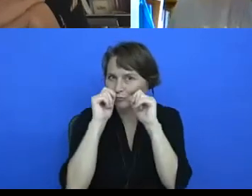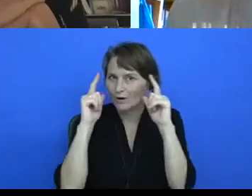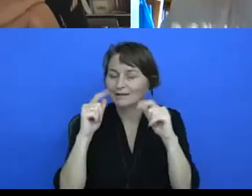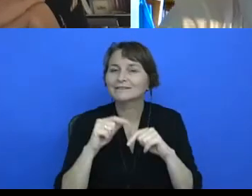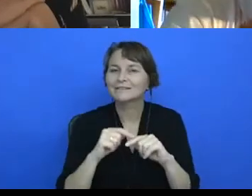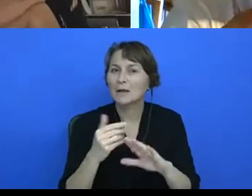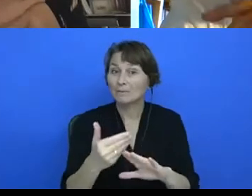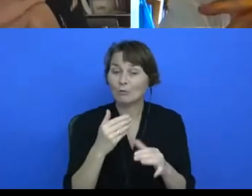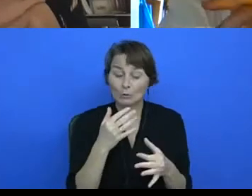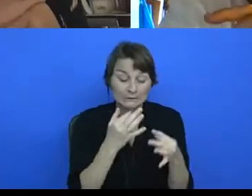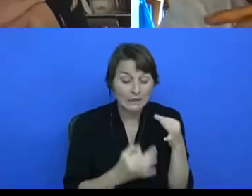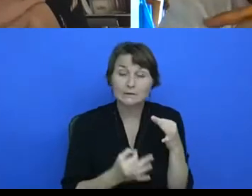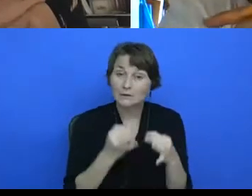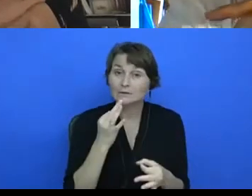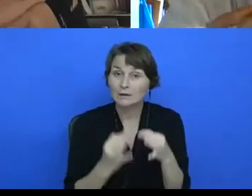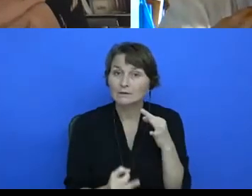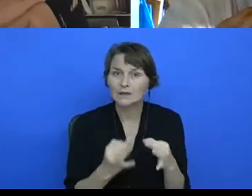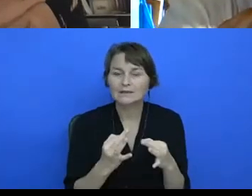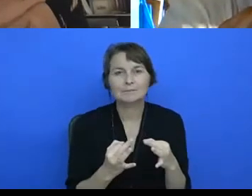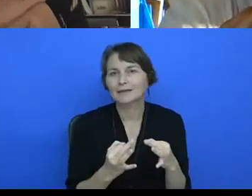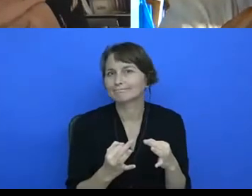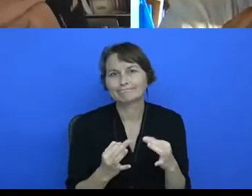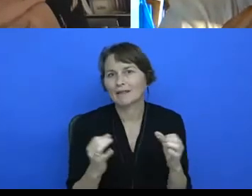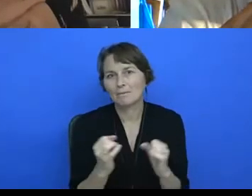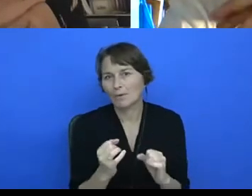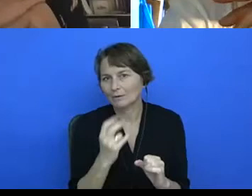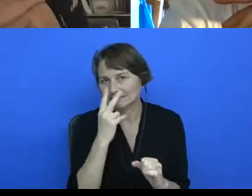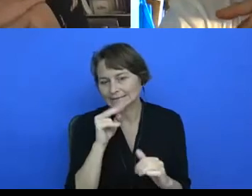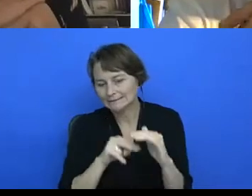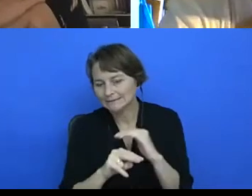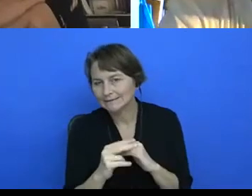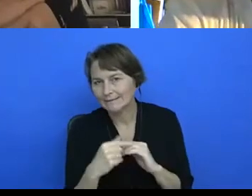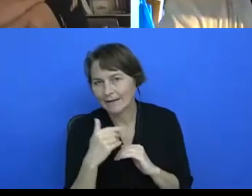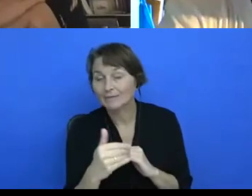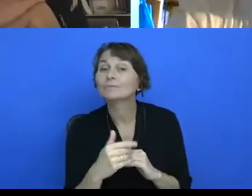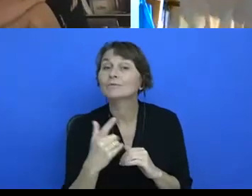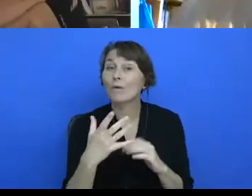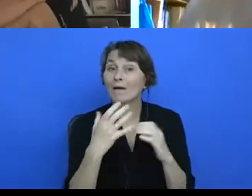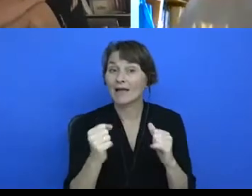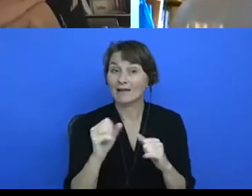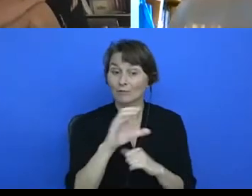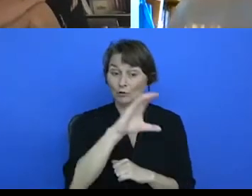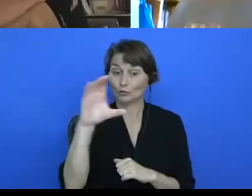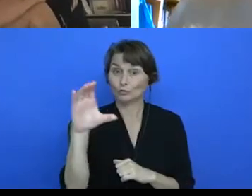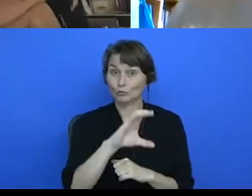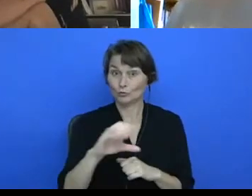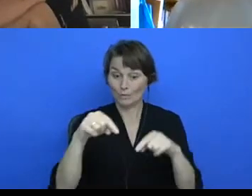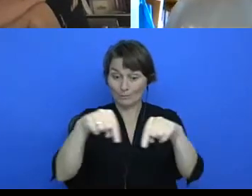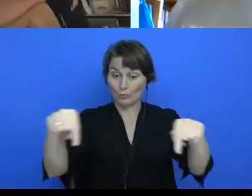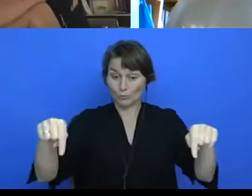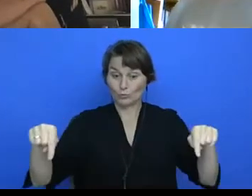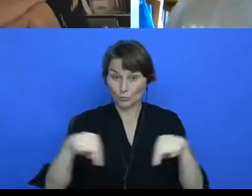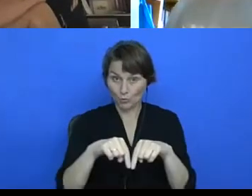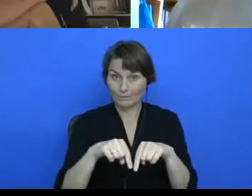things before. It was hard to anticipate this, which is we set, so when you have a Zoom room, then of course you have a host, and we also set